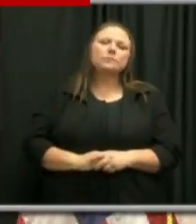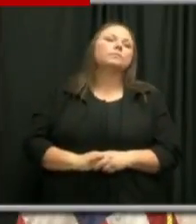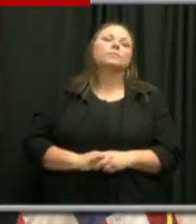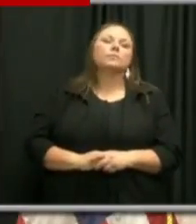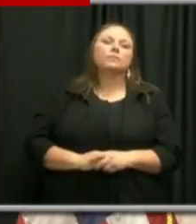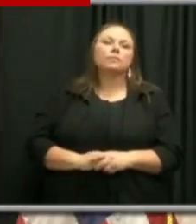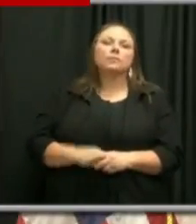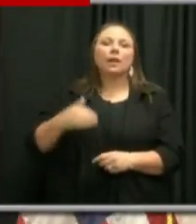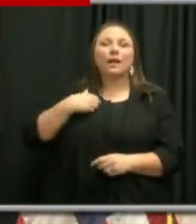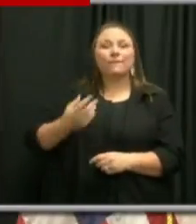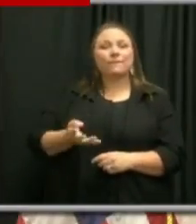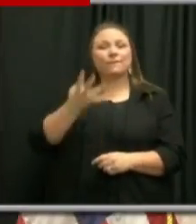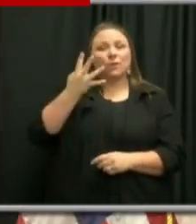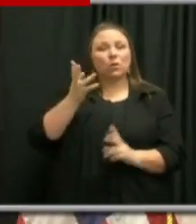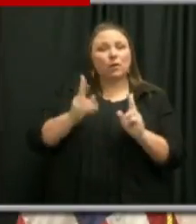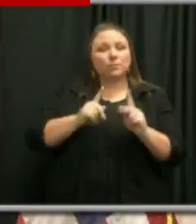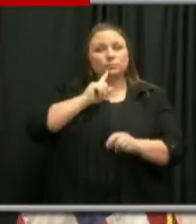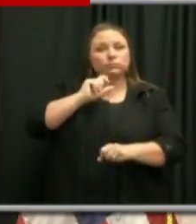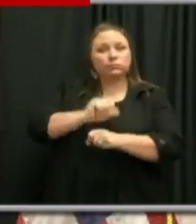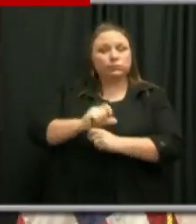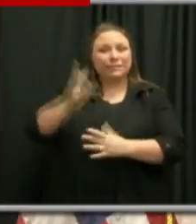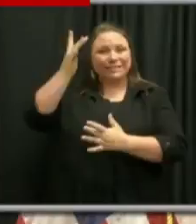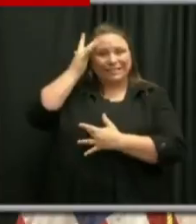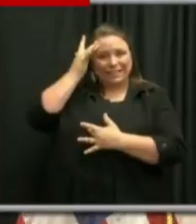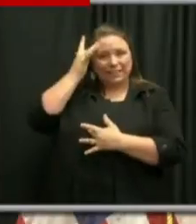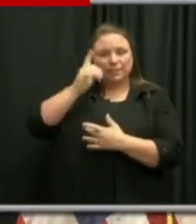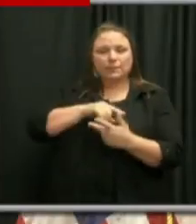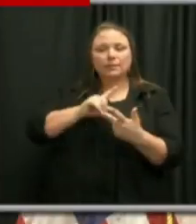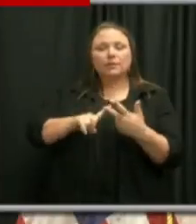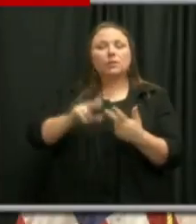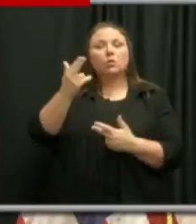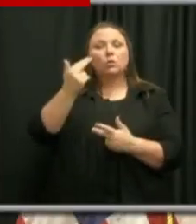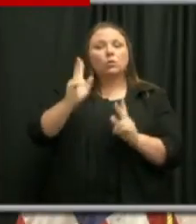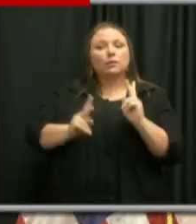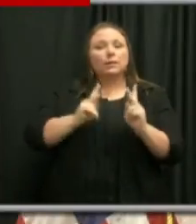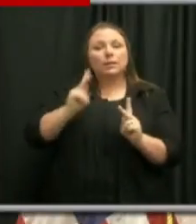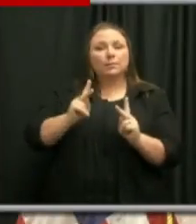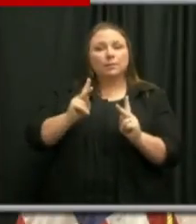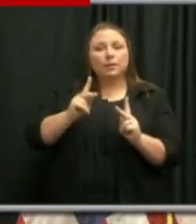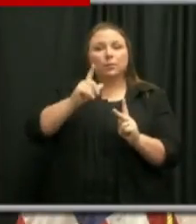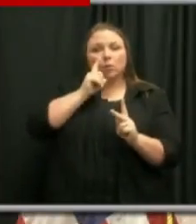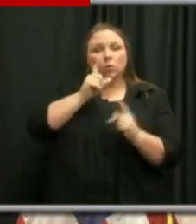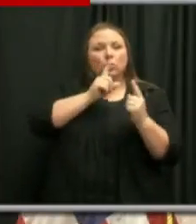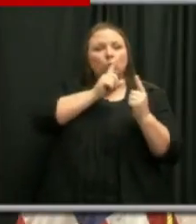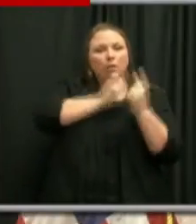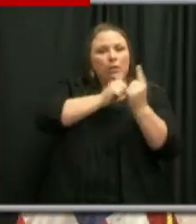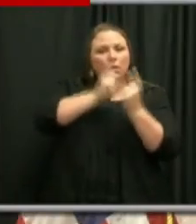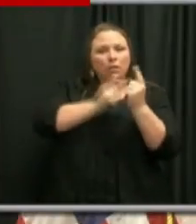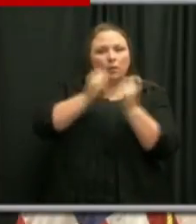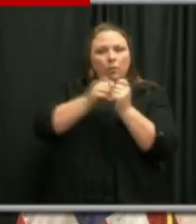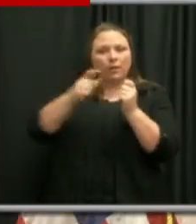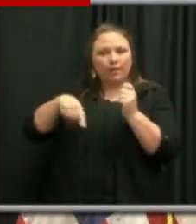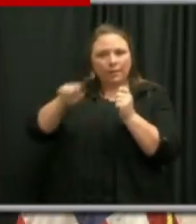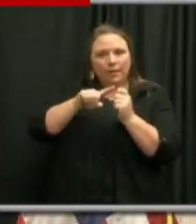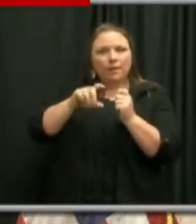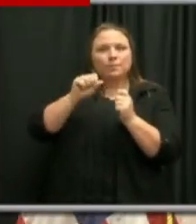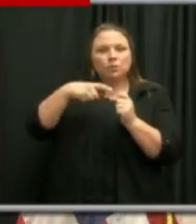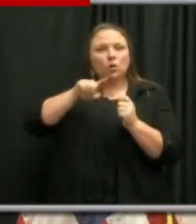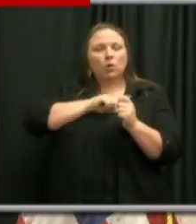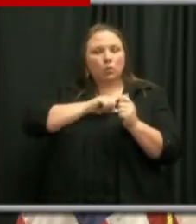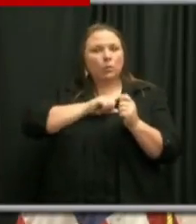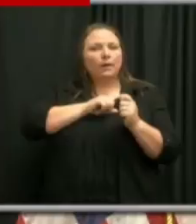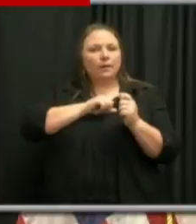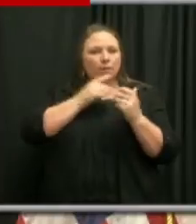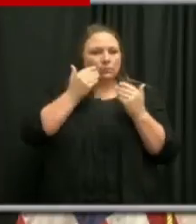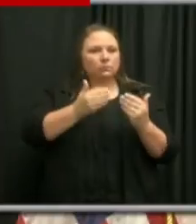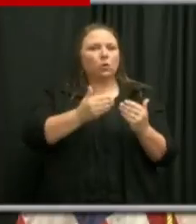as I mentioned, there were 4 people that were confirmed positive, and there were 13 individuals who were close contacts with those individuals. So public health practice says that